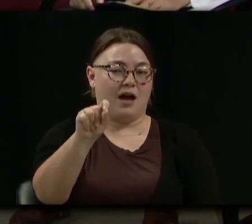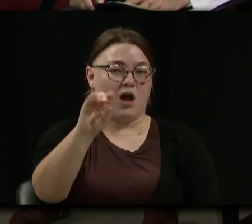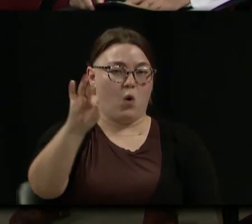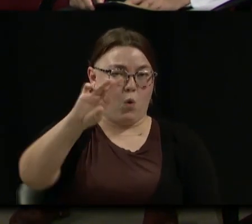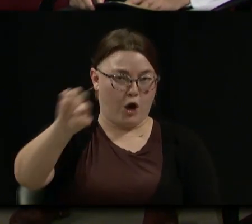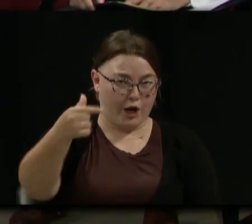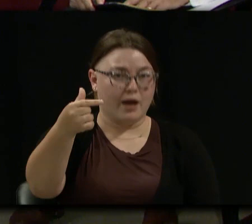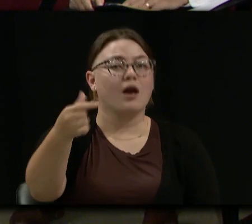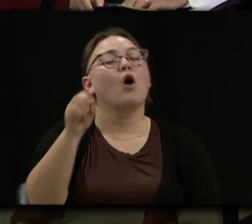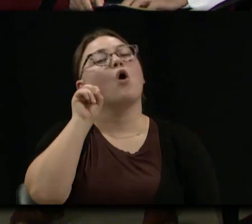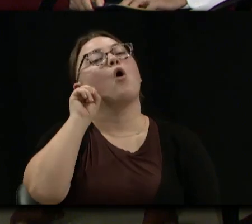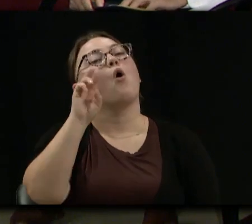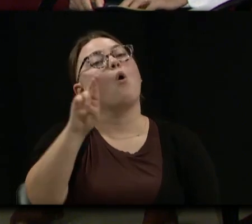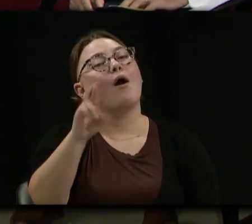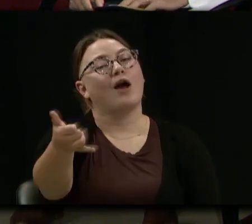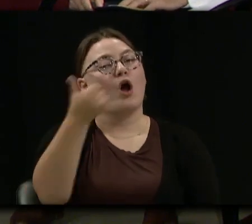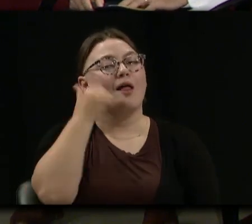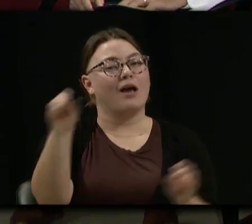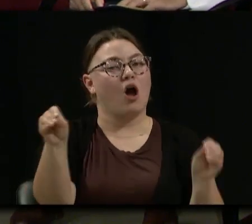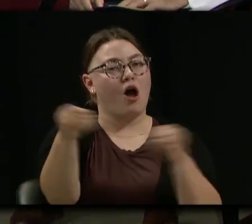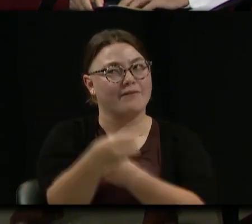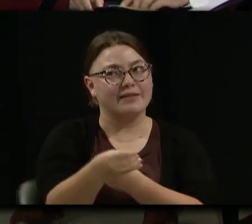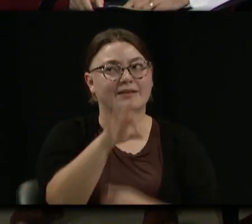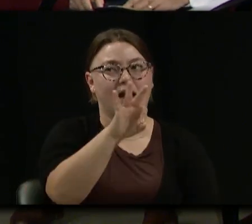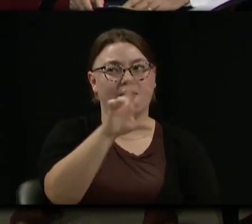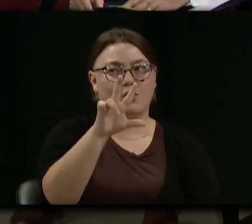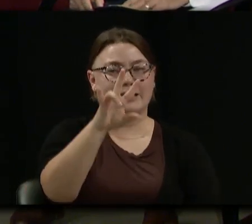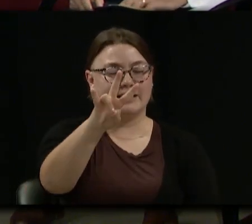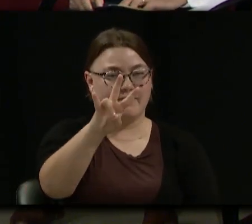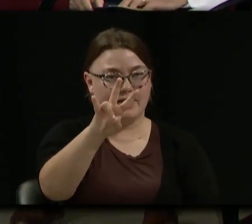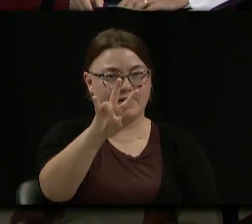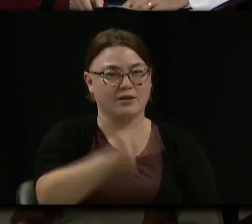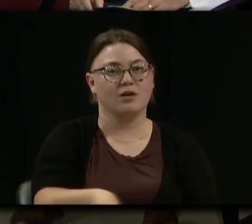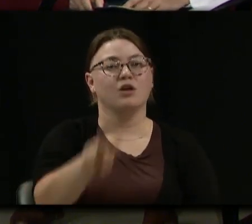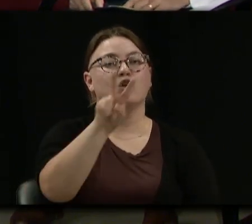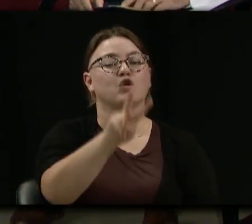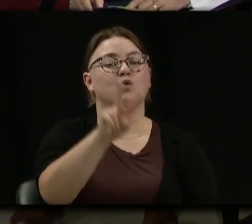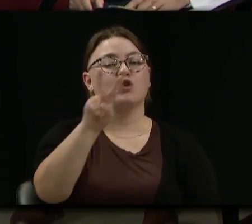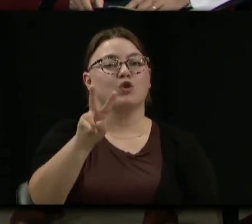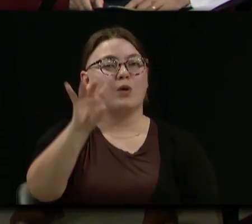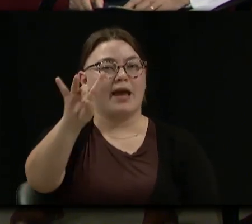league@lwvdayton.org. Or calling the office. The number there is